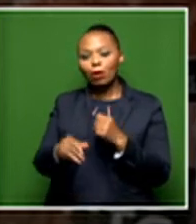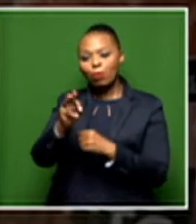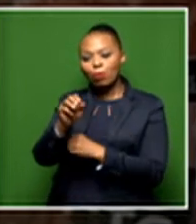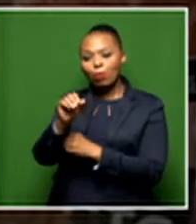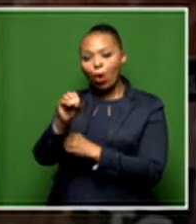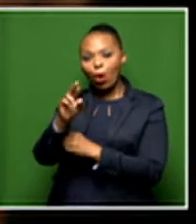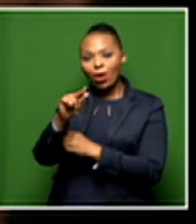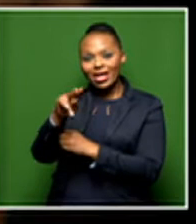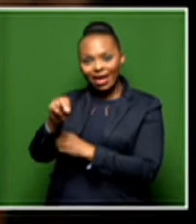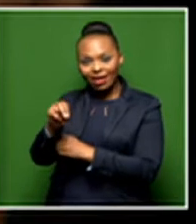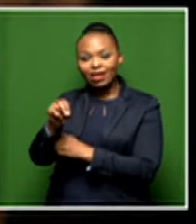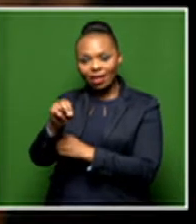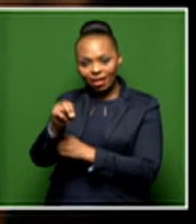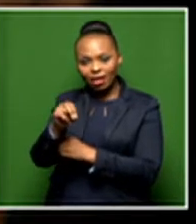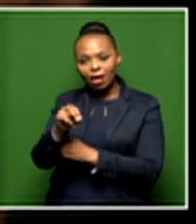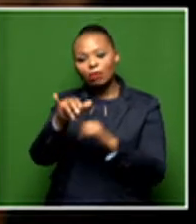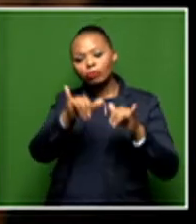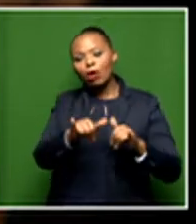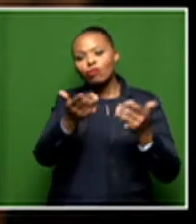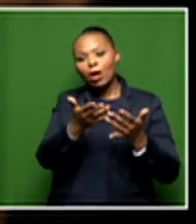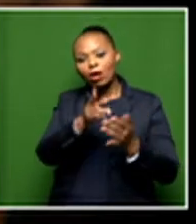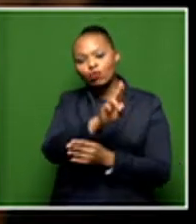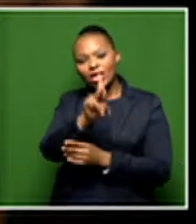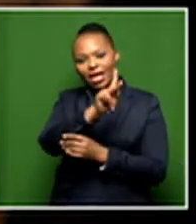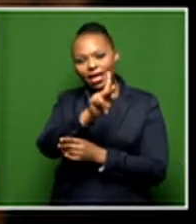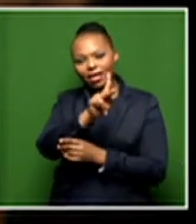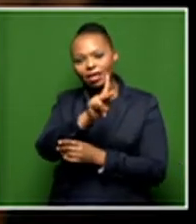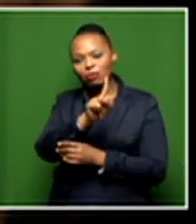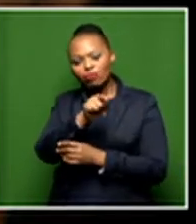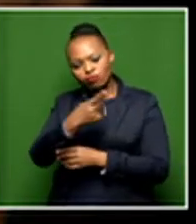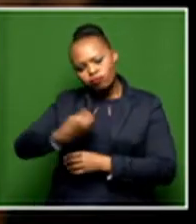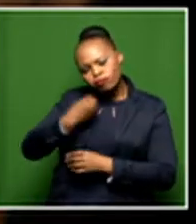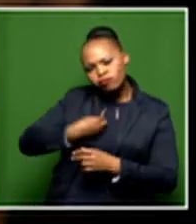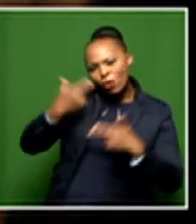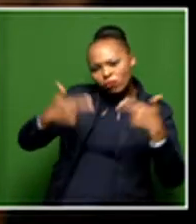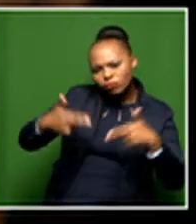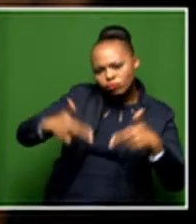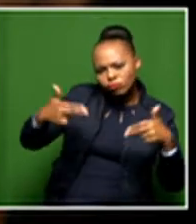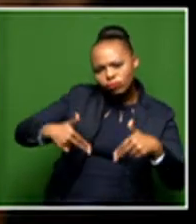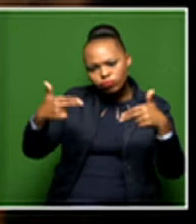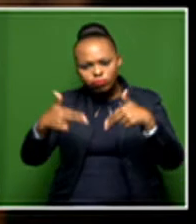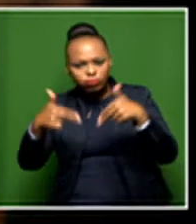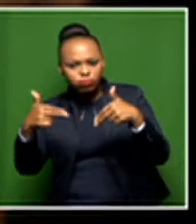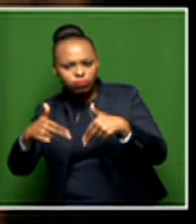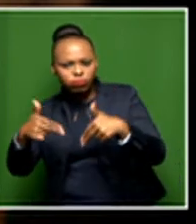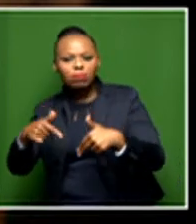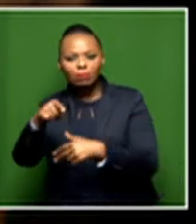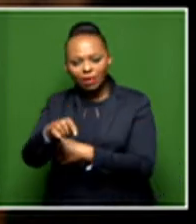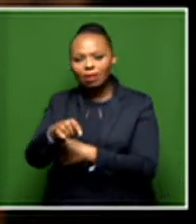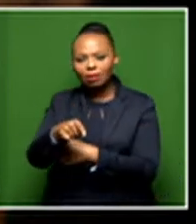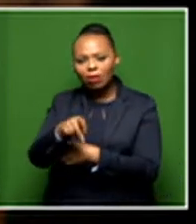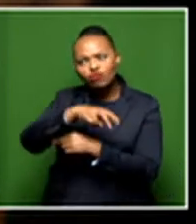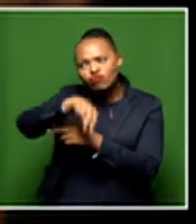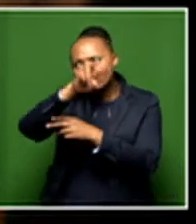Mowgli, set in the UK, about a young rapper on the verge of big stardom, about to make a